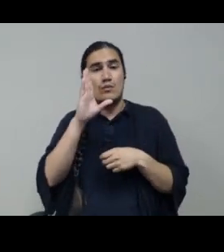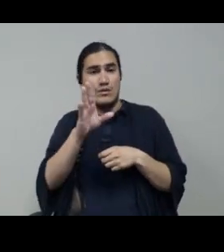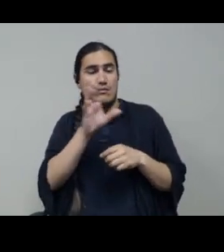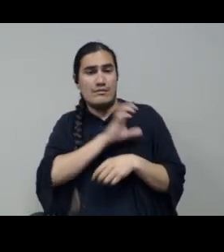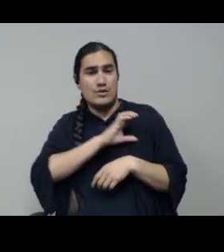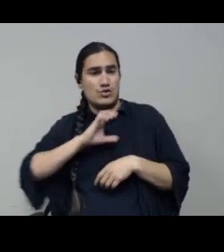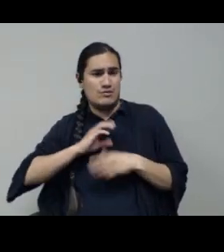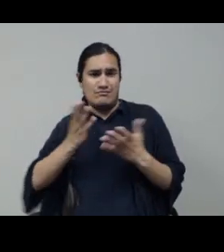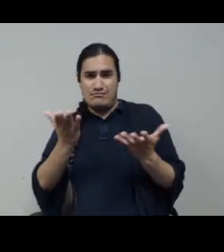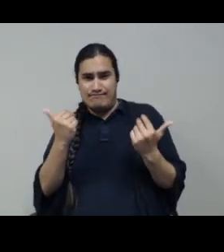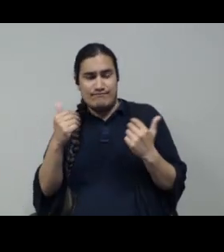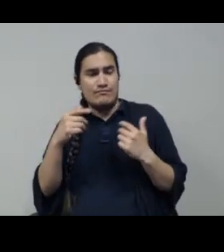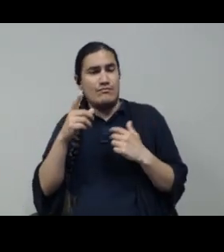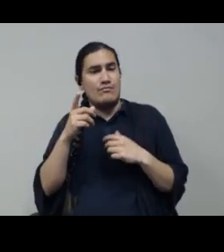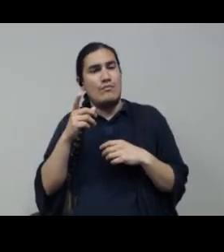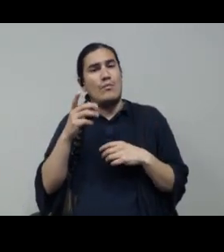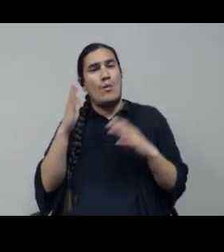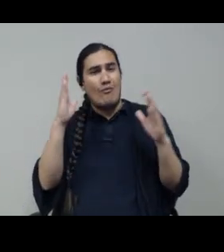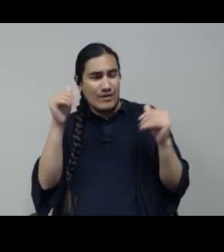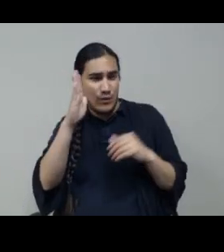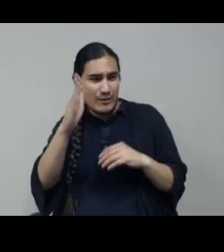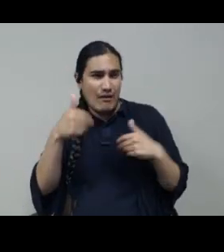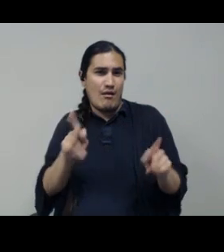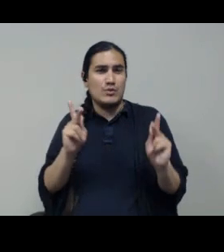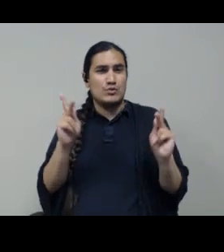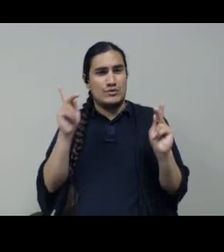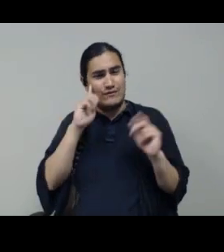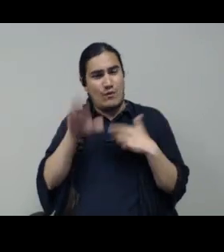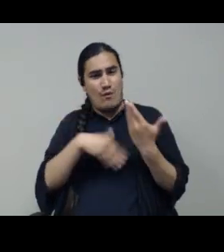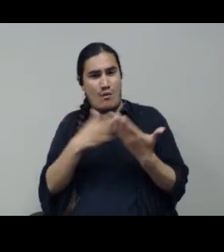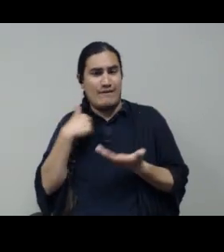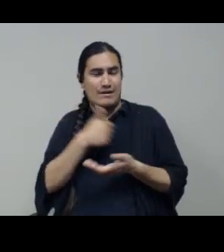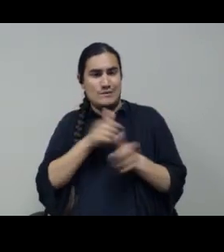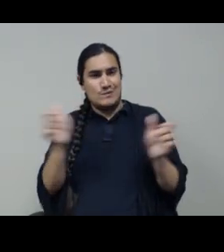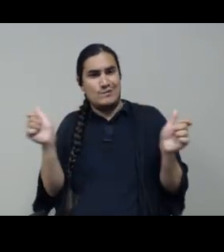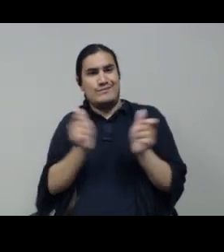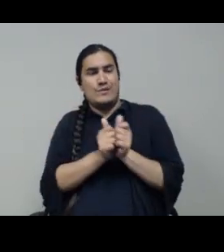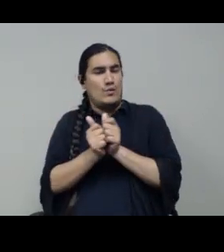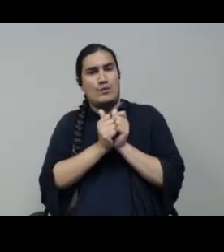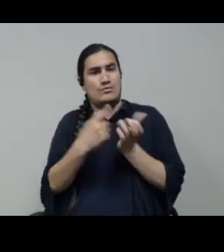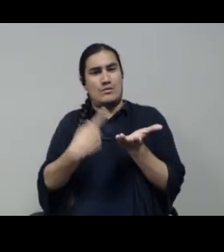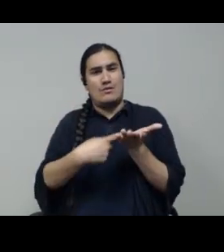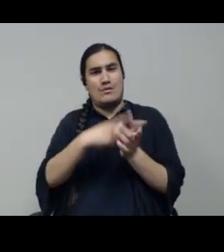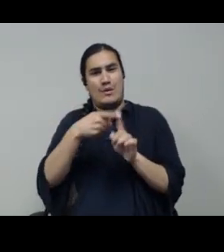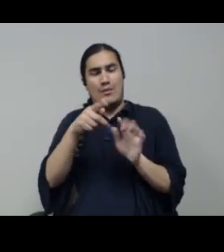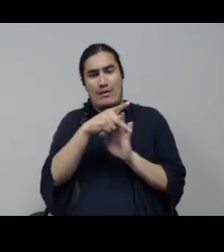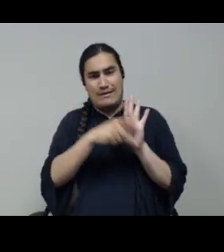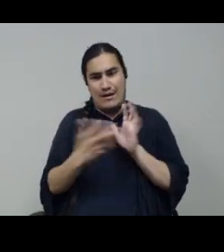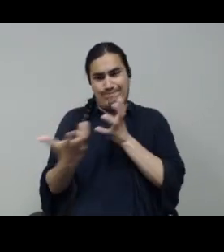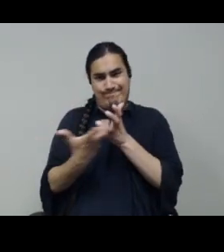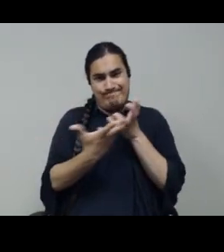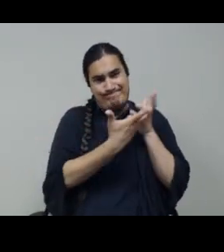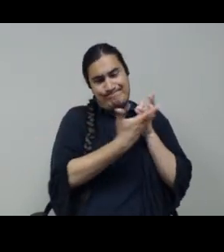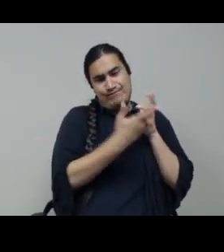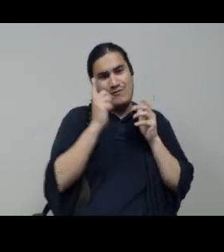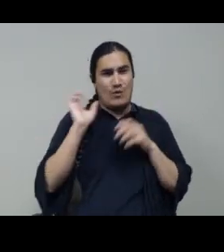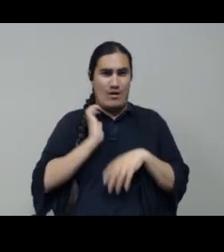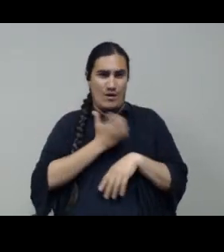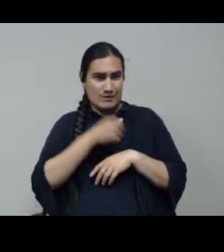as well. It's hopefully going to be an opportunity for all of us to get together to talk about great policies on how we meet the needs and challenges of our state, but